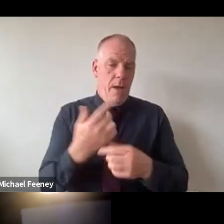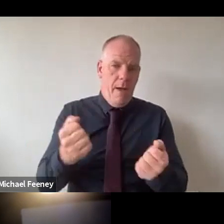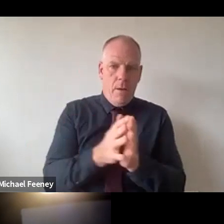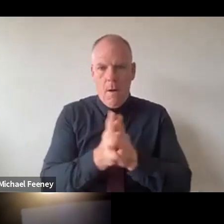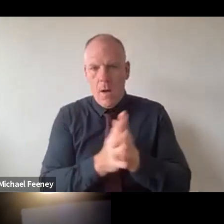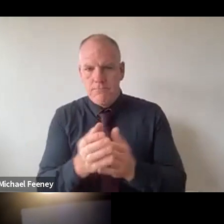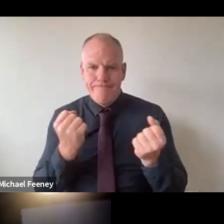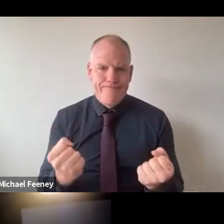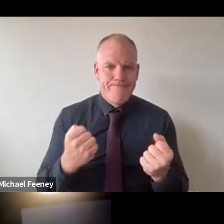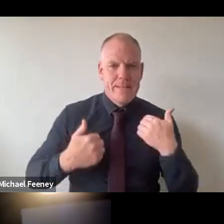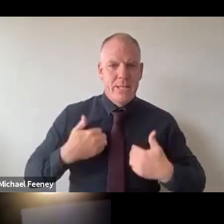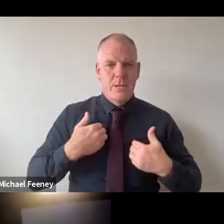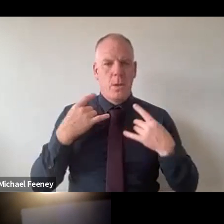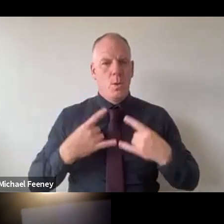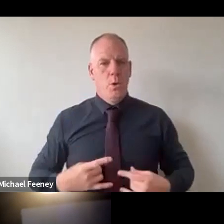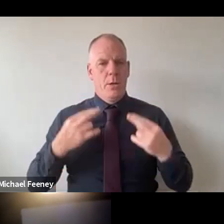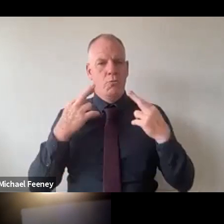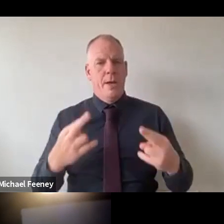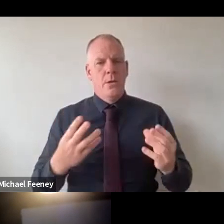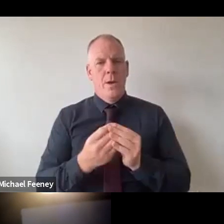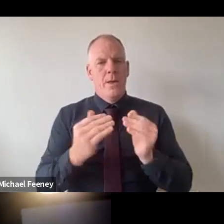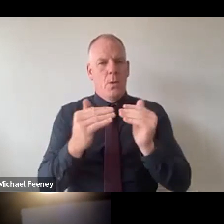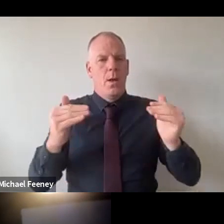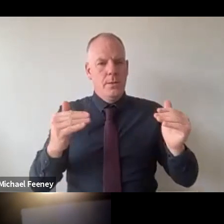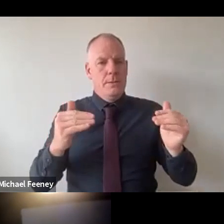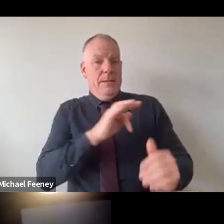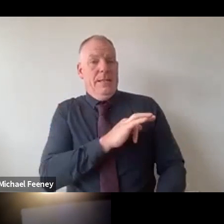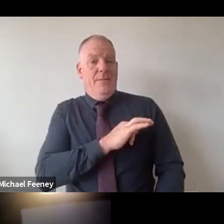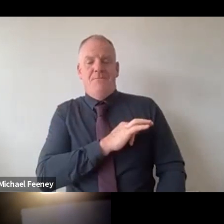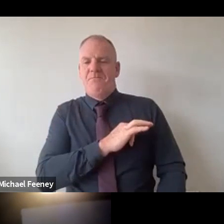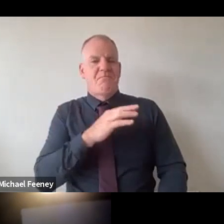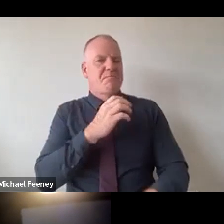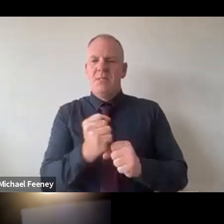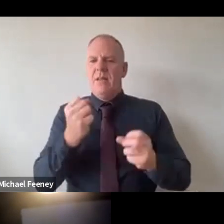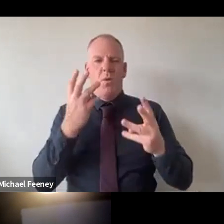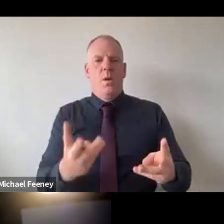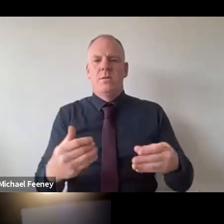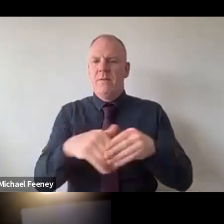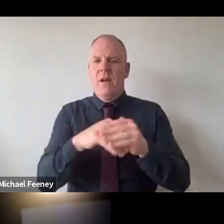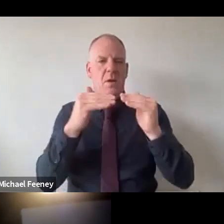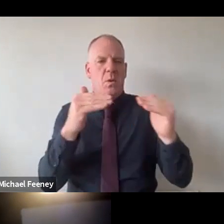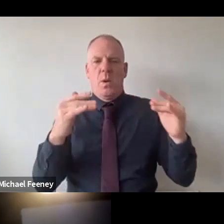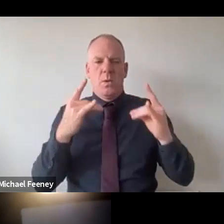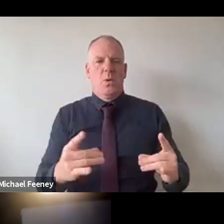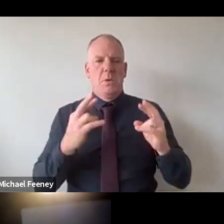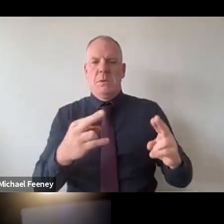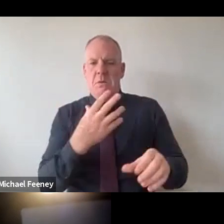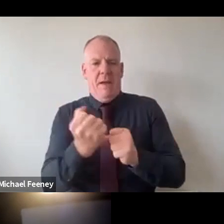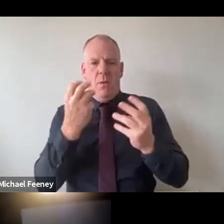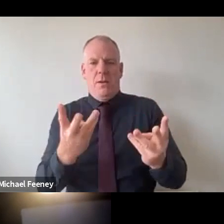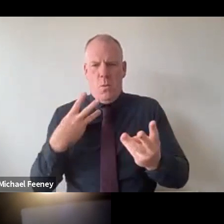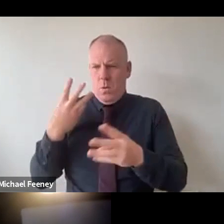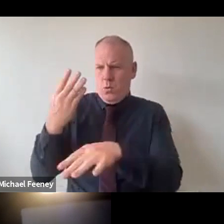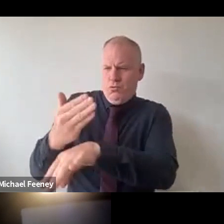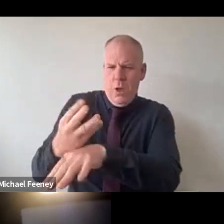rights and equality. For myself, I never wanted to get into equality and human rights. I wanted to have a career.